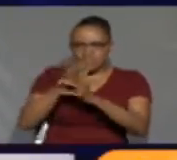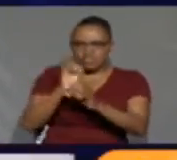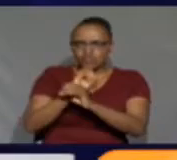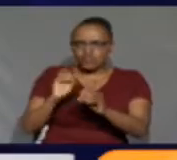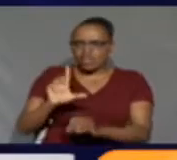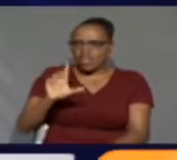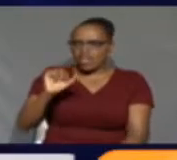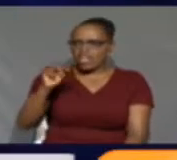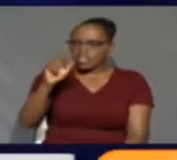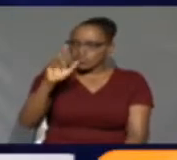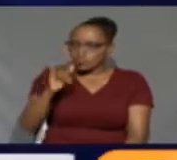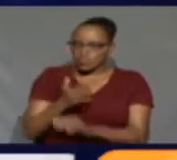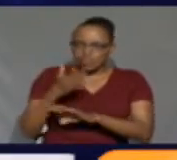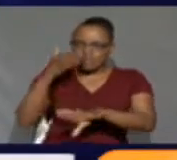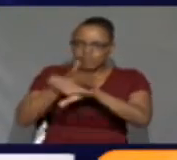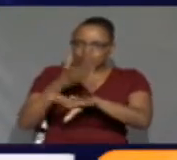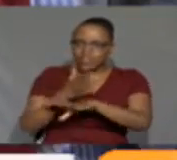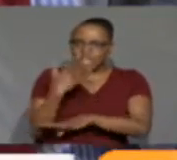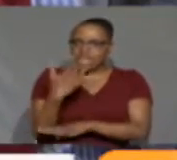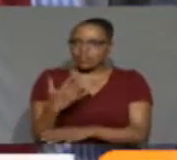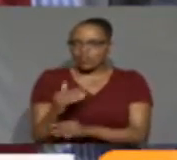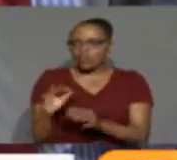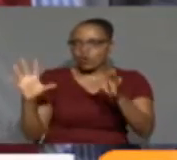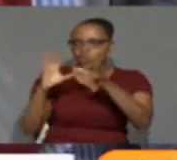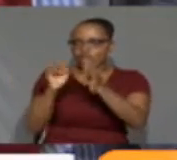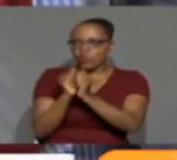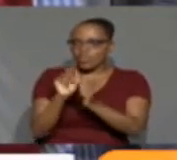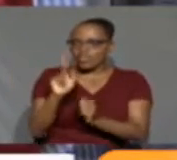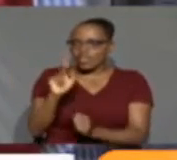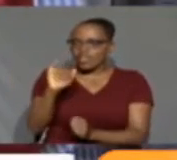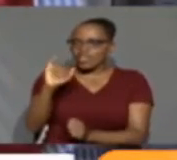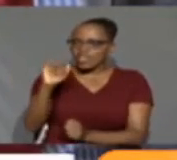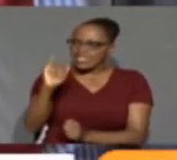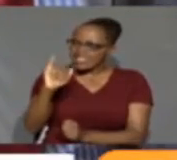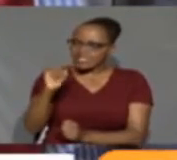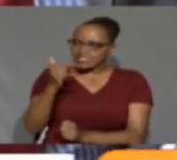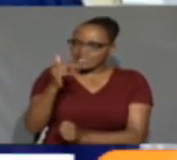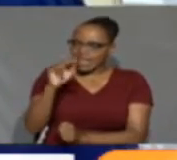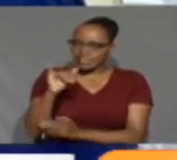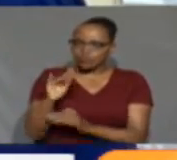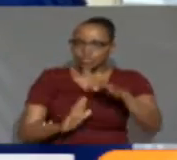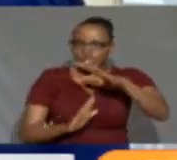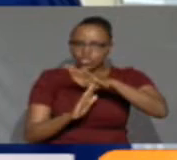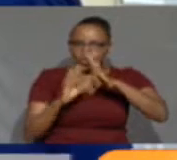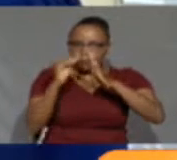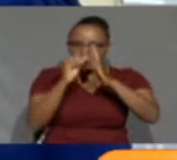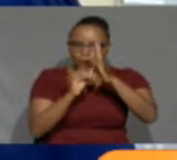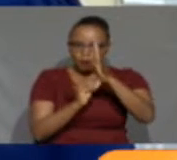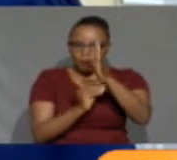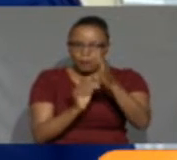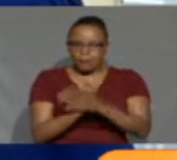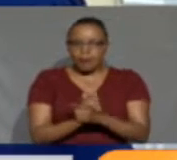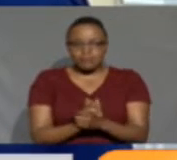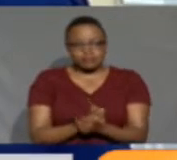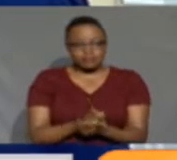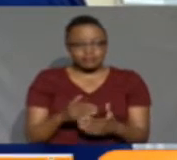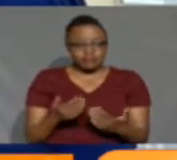Linturi's action of forging documents related to Kitani's family property being at the top of the list. I sneaked into his